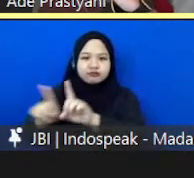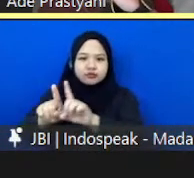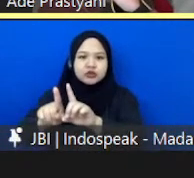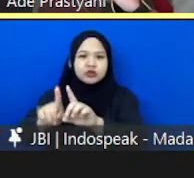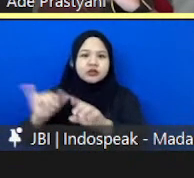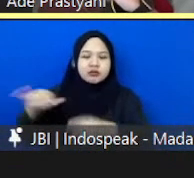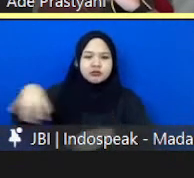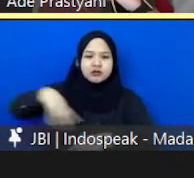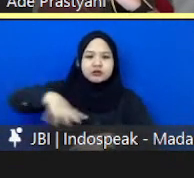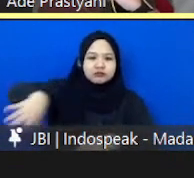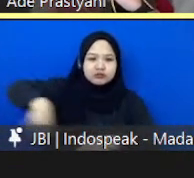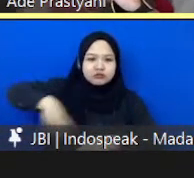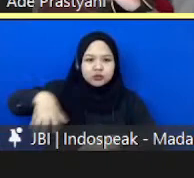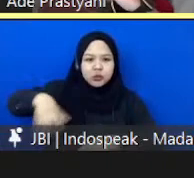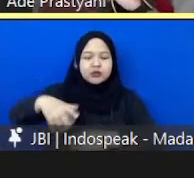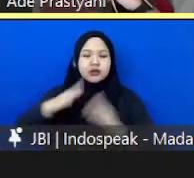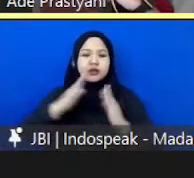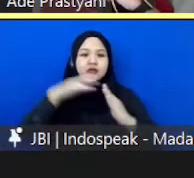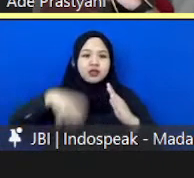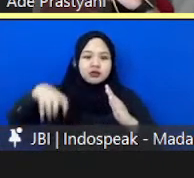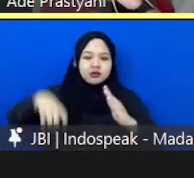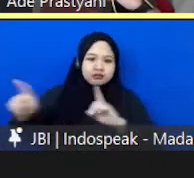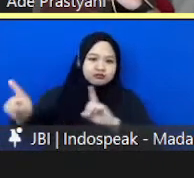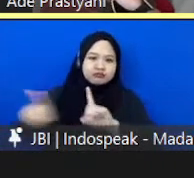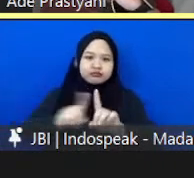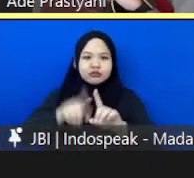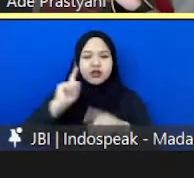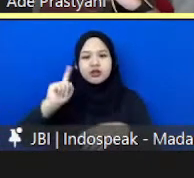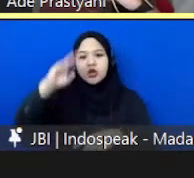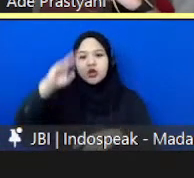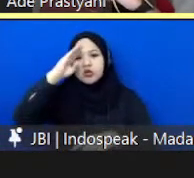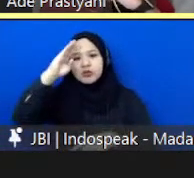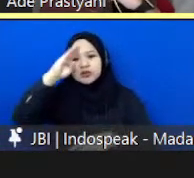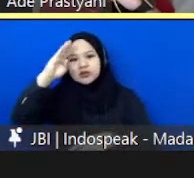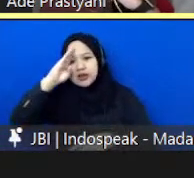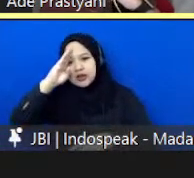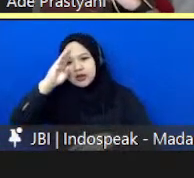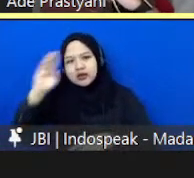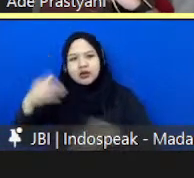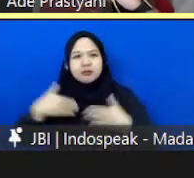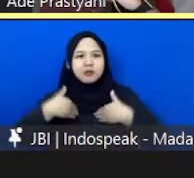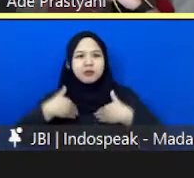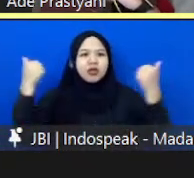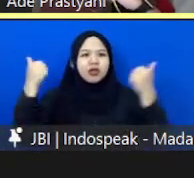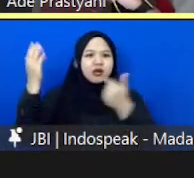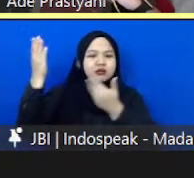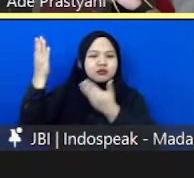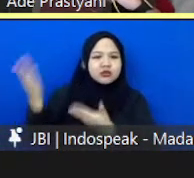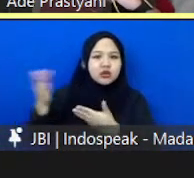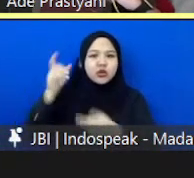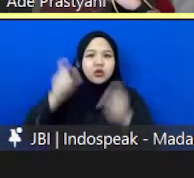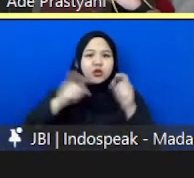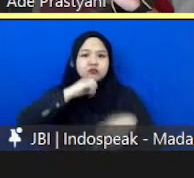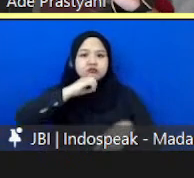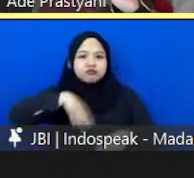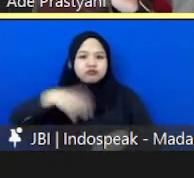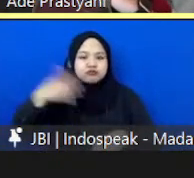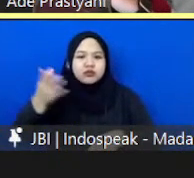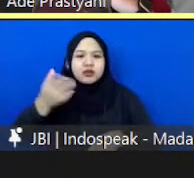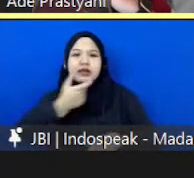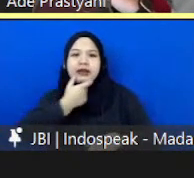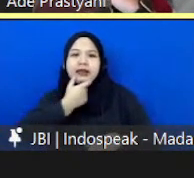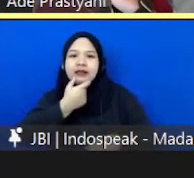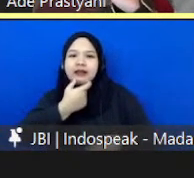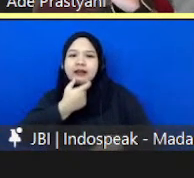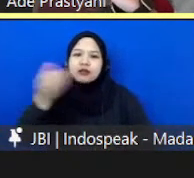neighbors. It is called a cooling ceremony, and which involves a family elderly. In this picture is a grandmother giving blessing to the